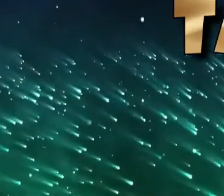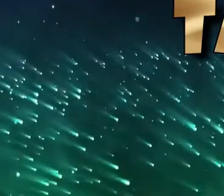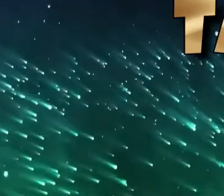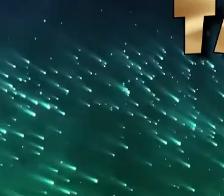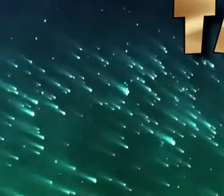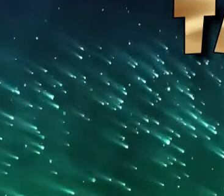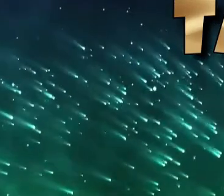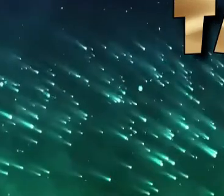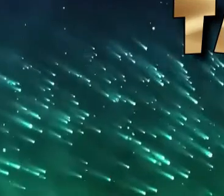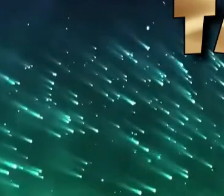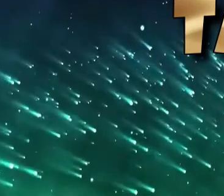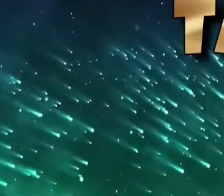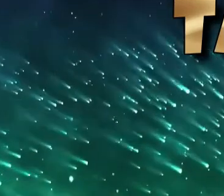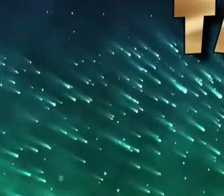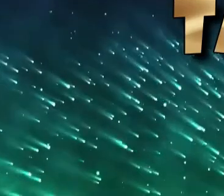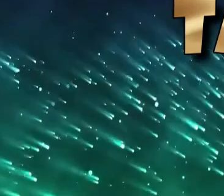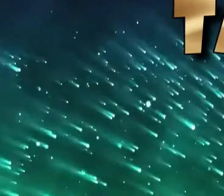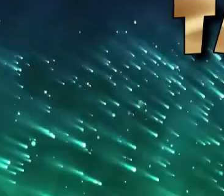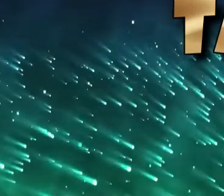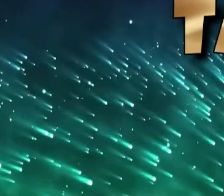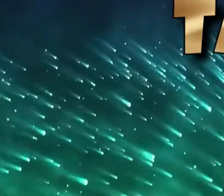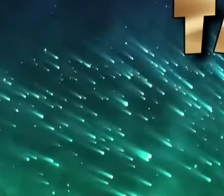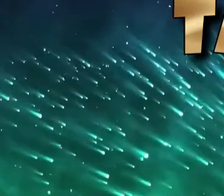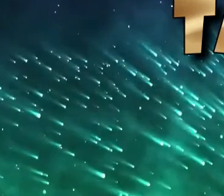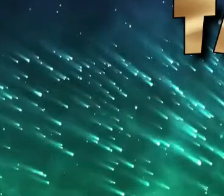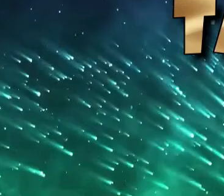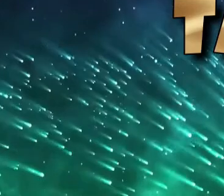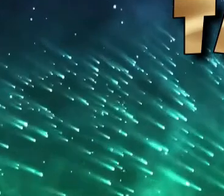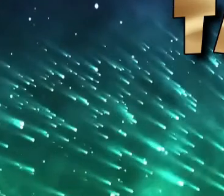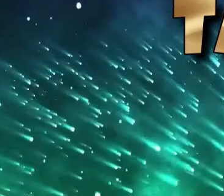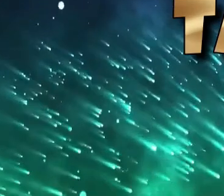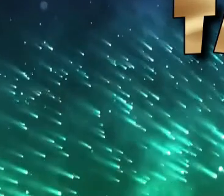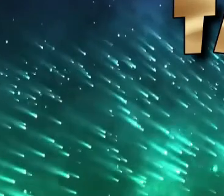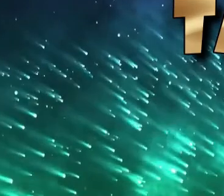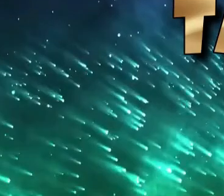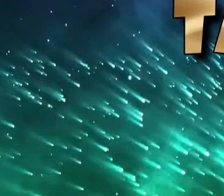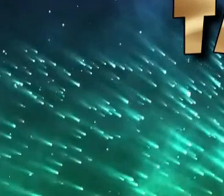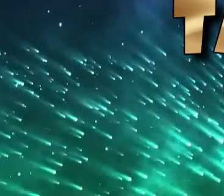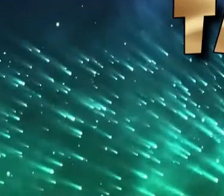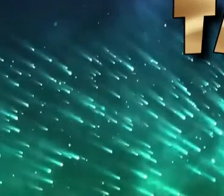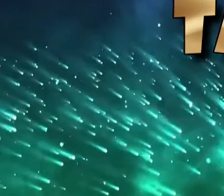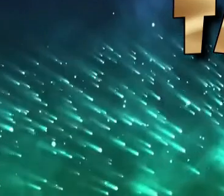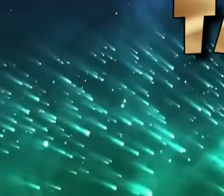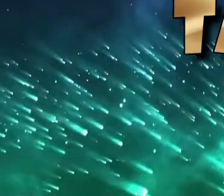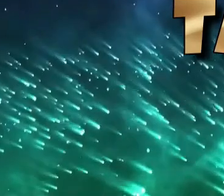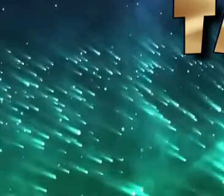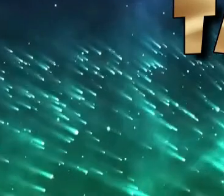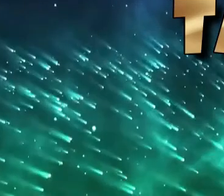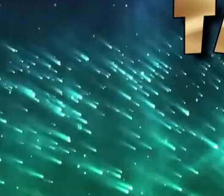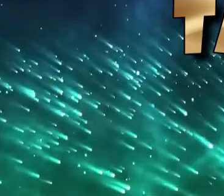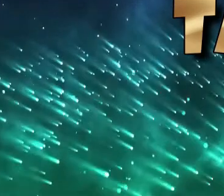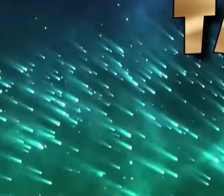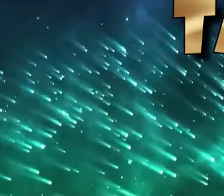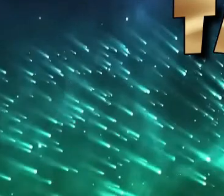naming hatid. Sa ang sumulong kamat kapatid, aabutin ka ng aming tinig. Walang araw